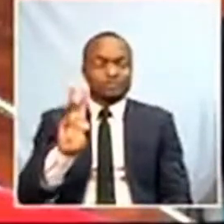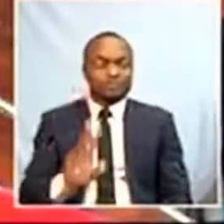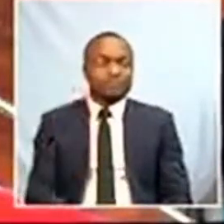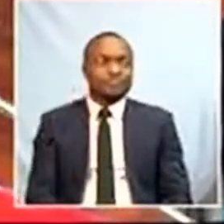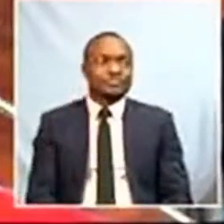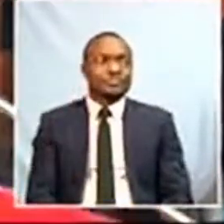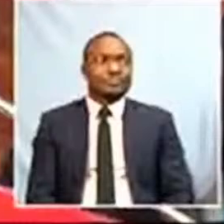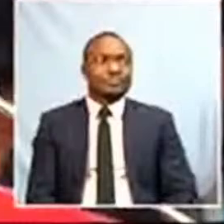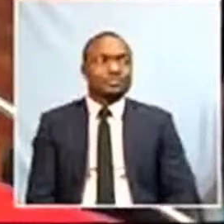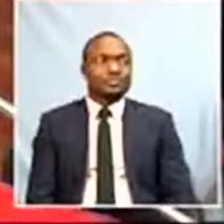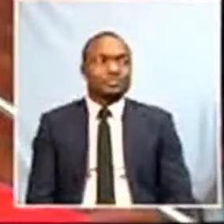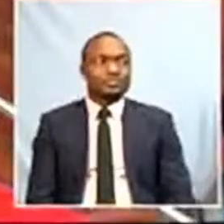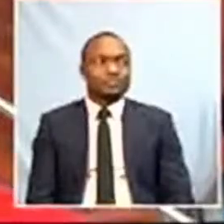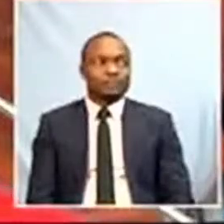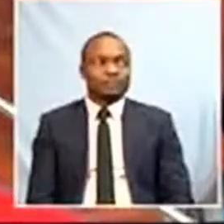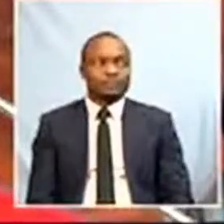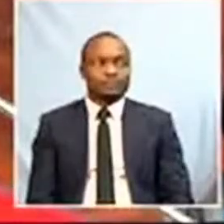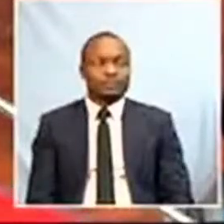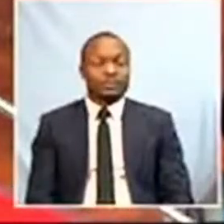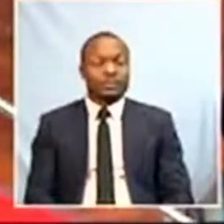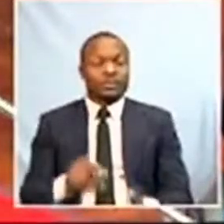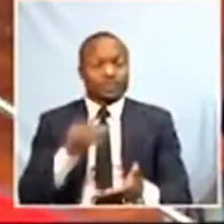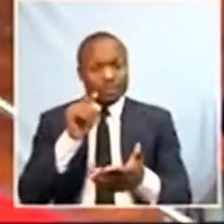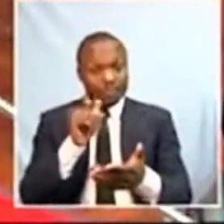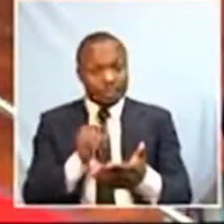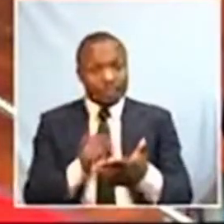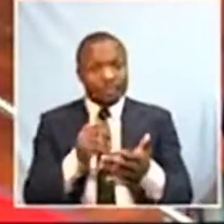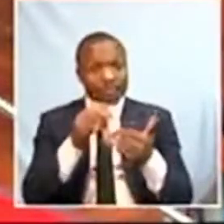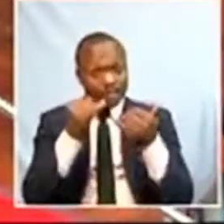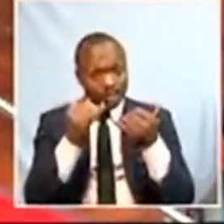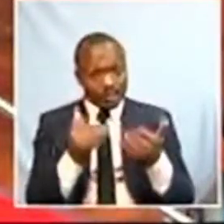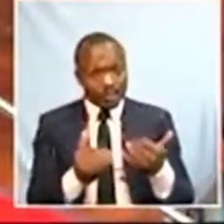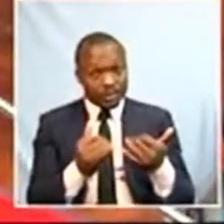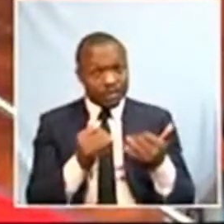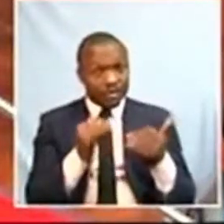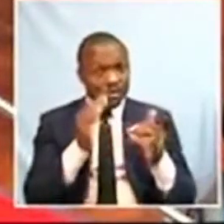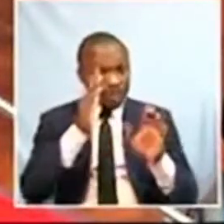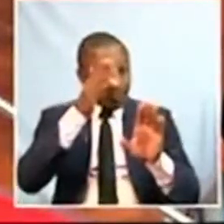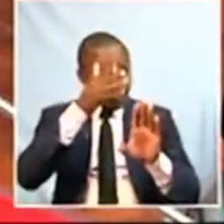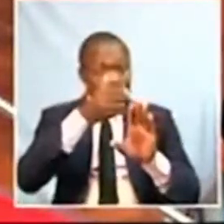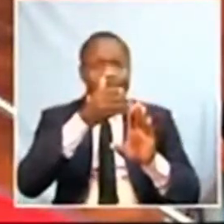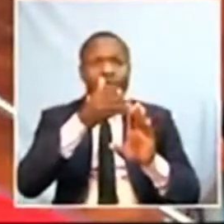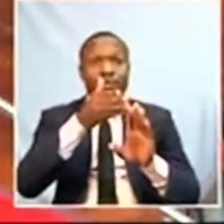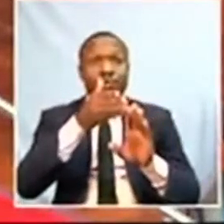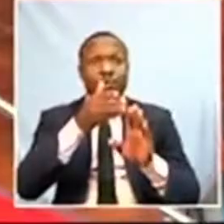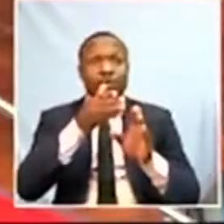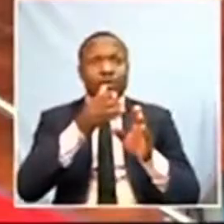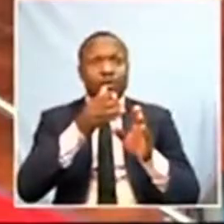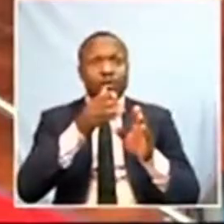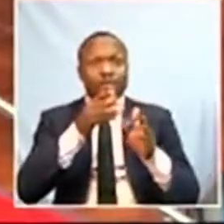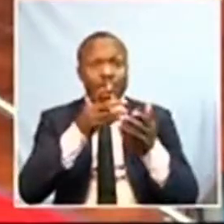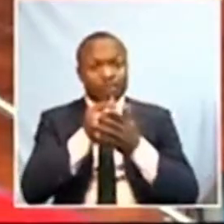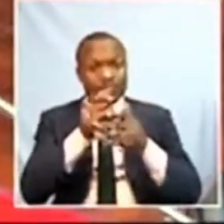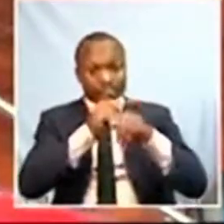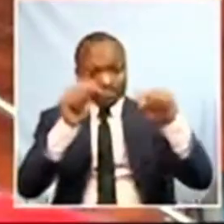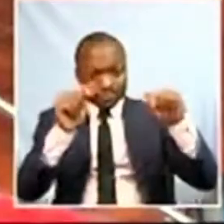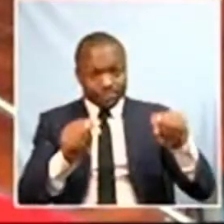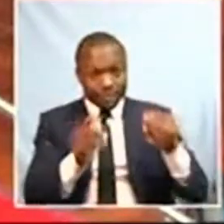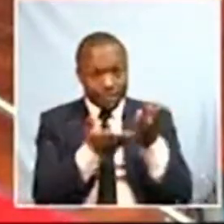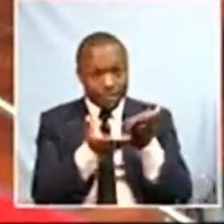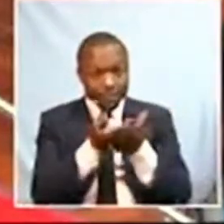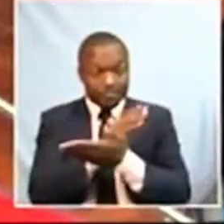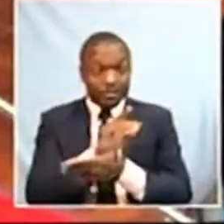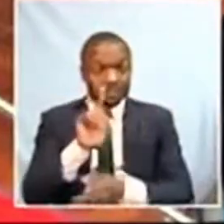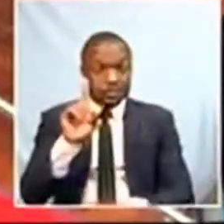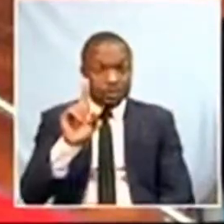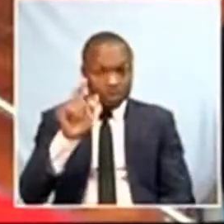Yes. And this is now speaking to the ledgers starting from page 110. We